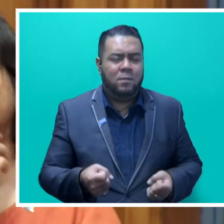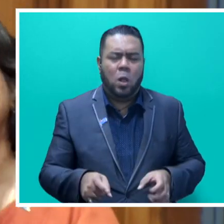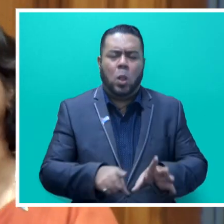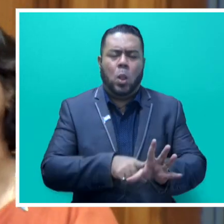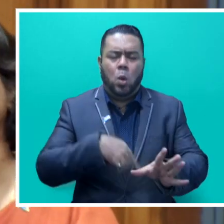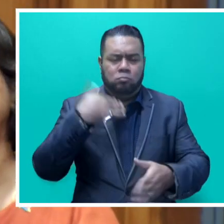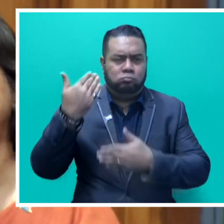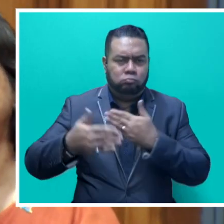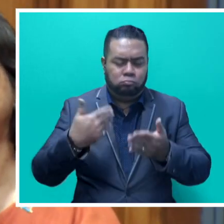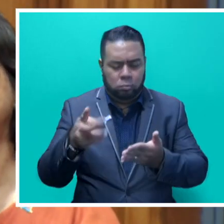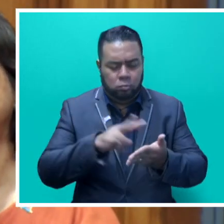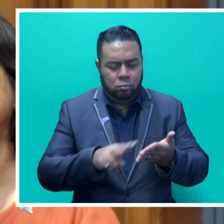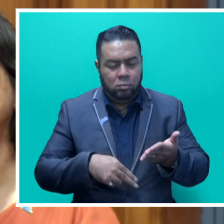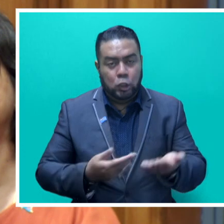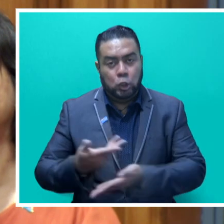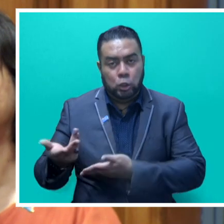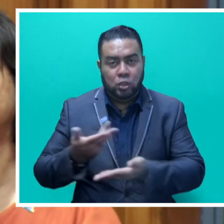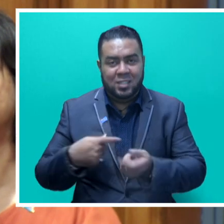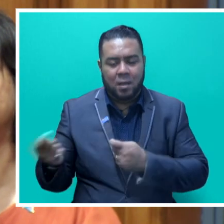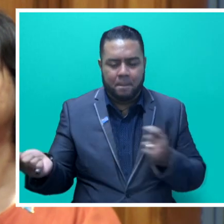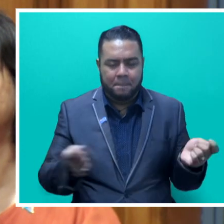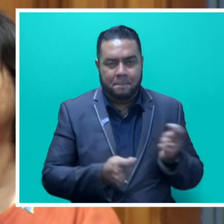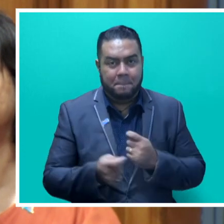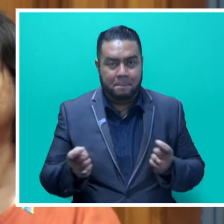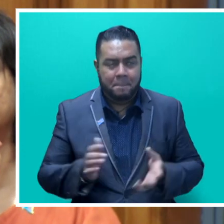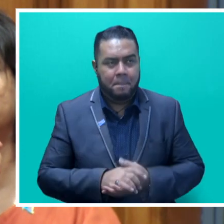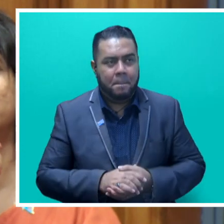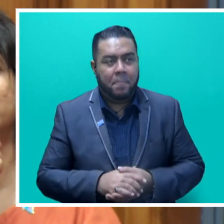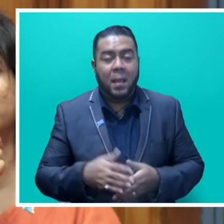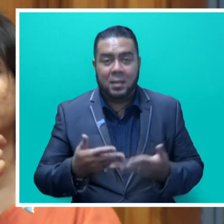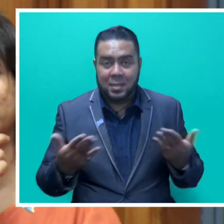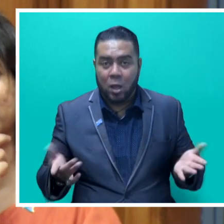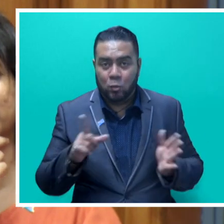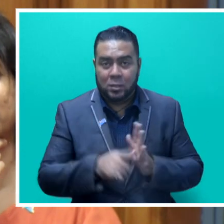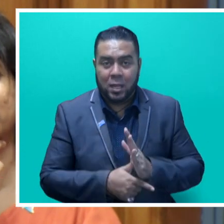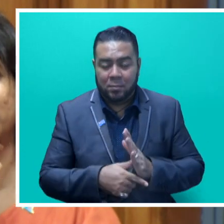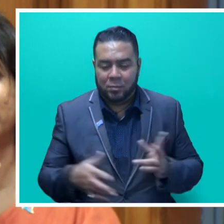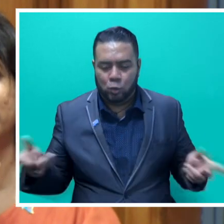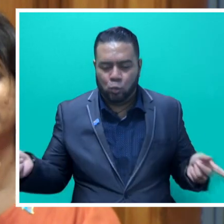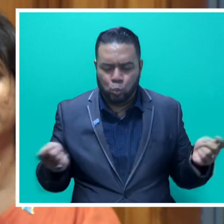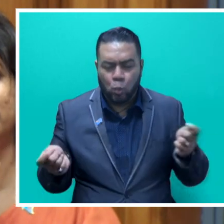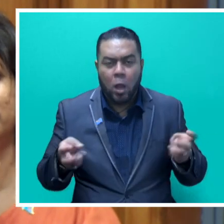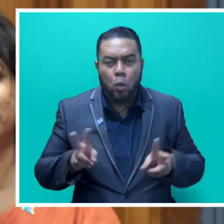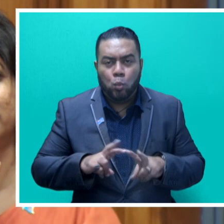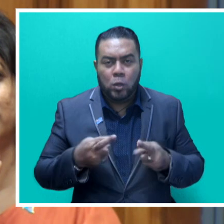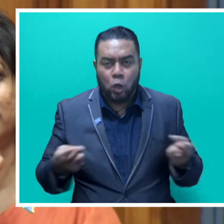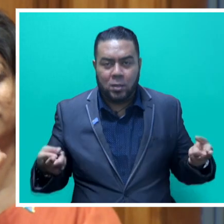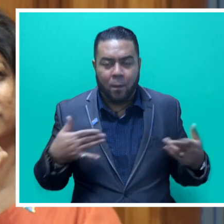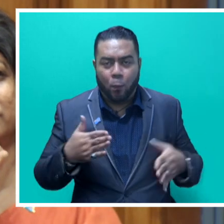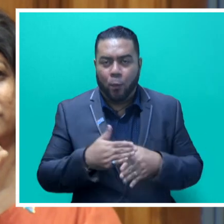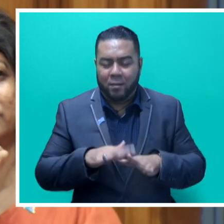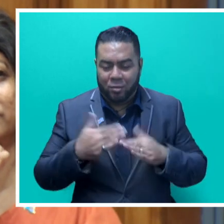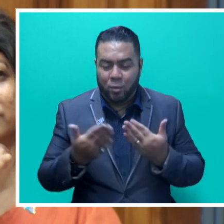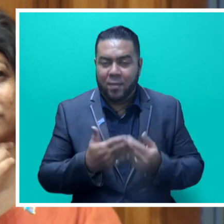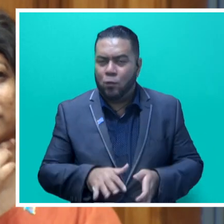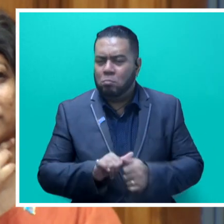grueling campaign, and harsh words have been exchanged by all parties. It is now time to pool our resources and work together for the good of our